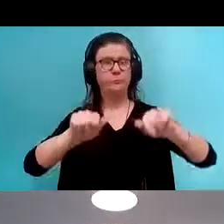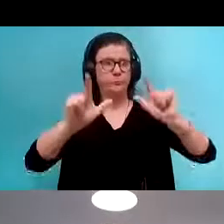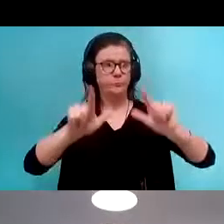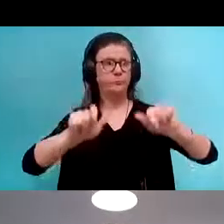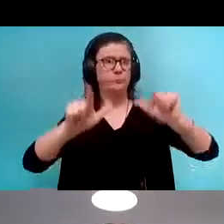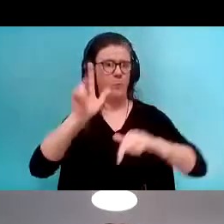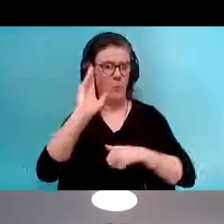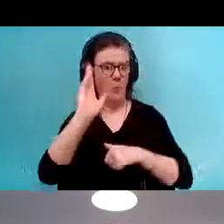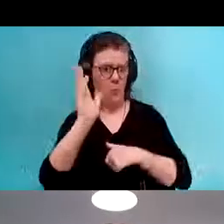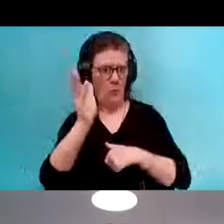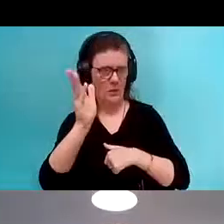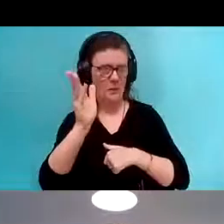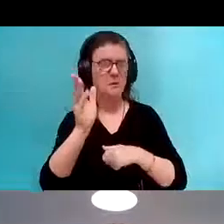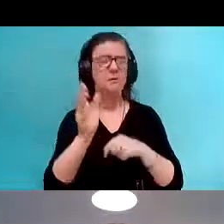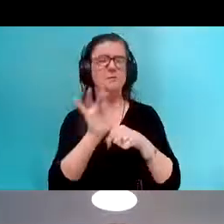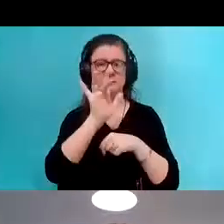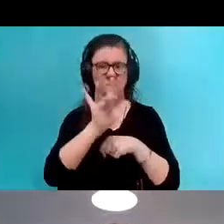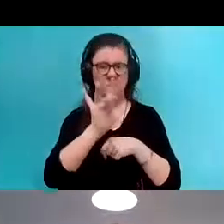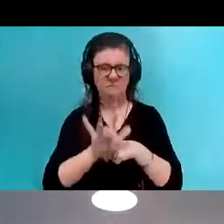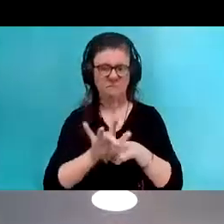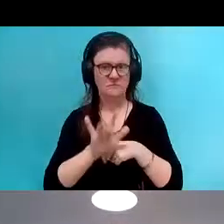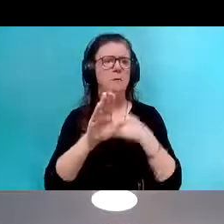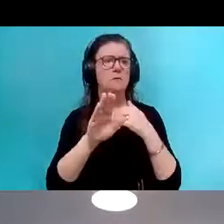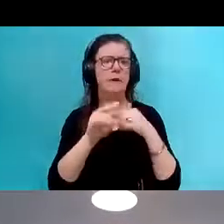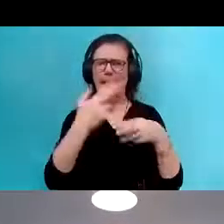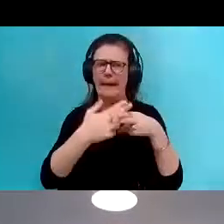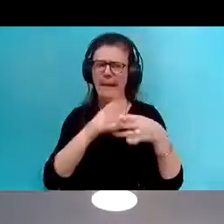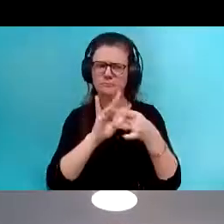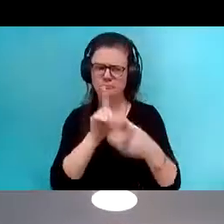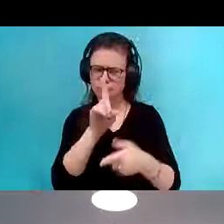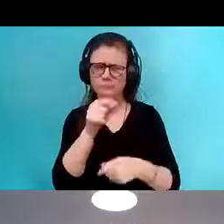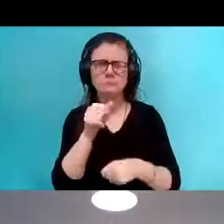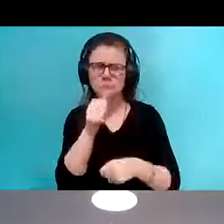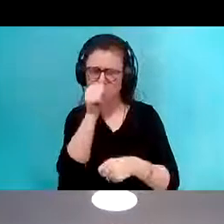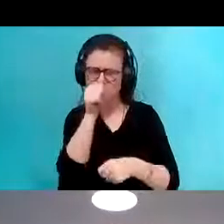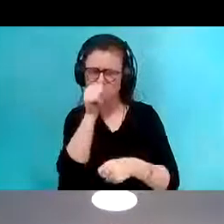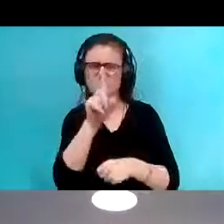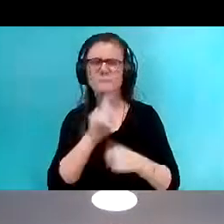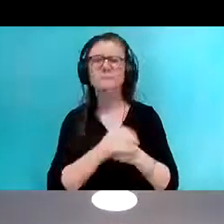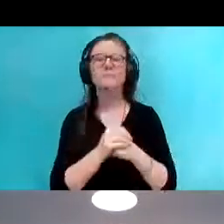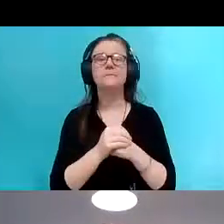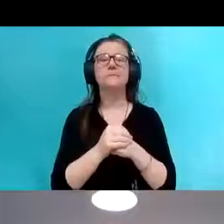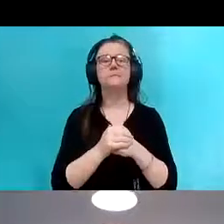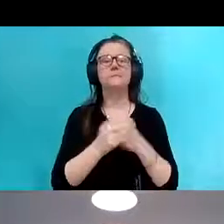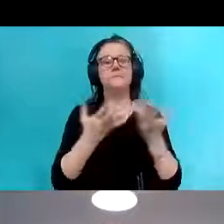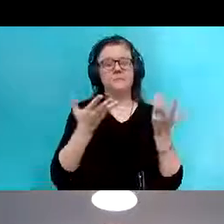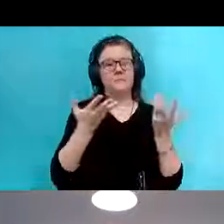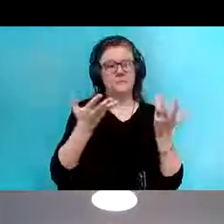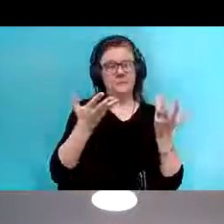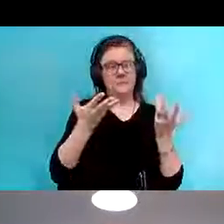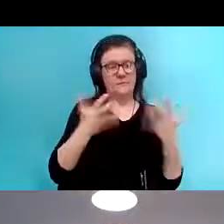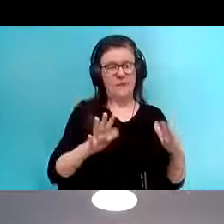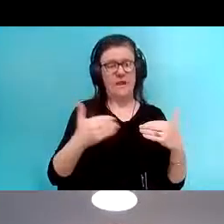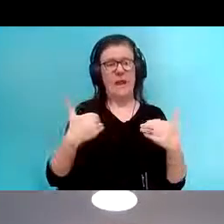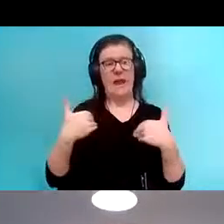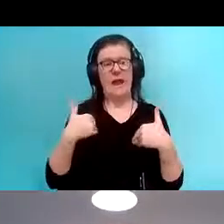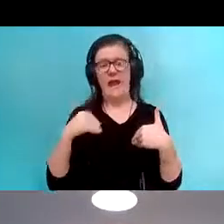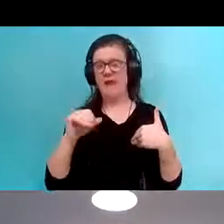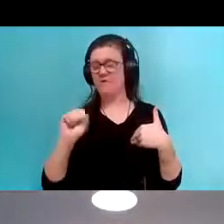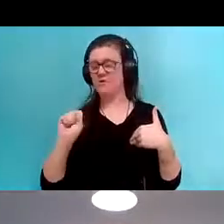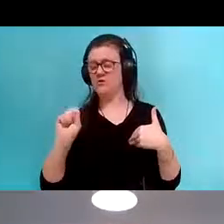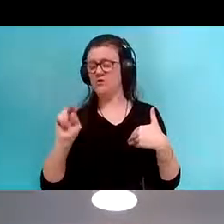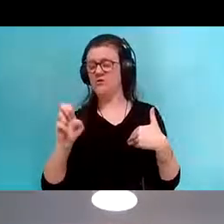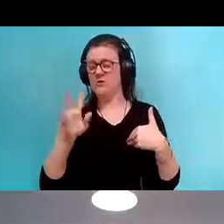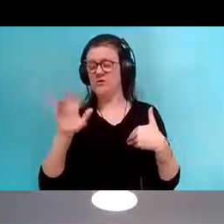option. All polls will be anonymous. There will be a short survey in the format of a Zoom poll at the end of the